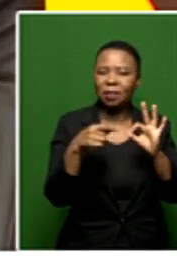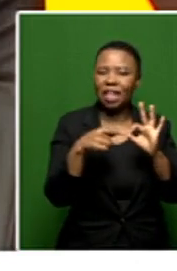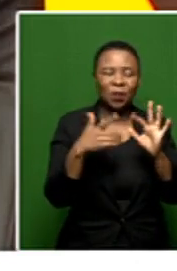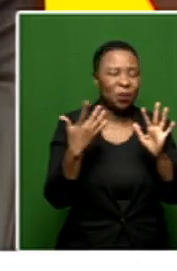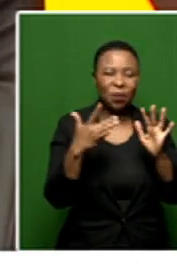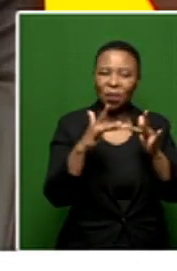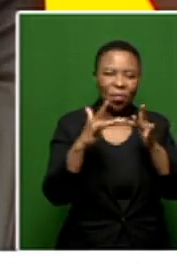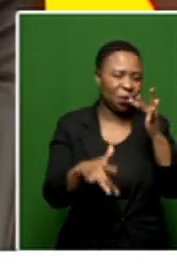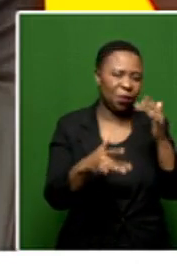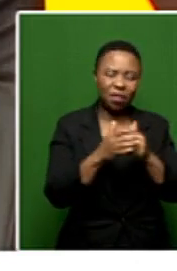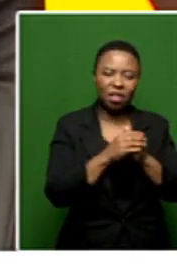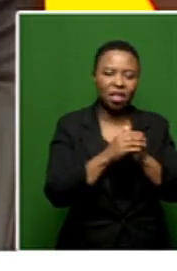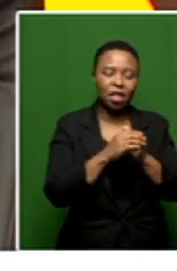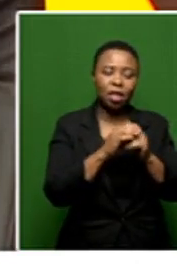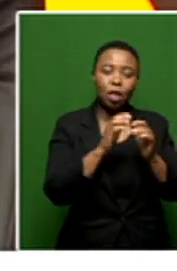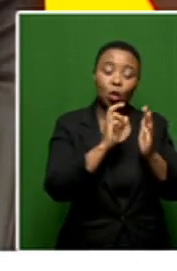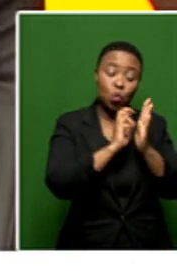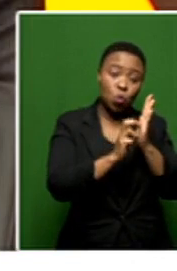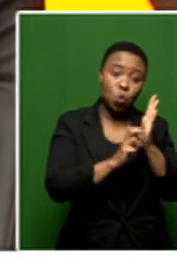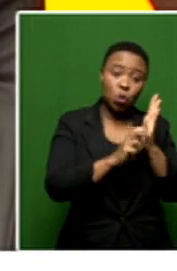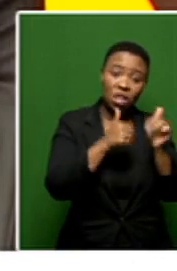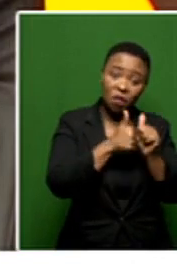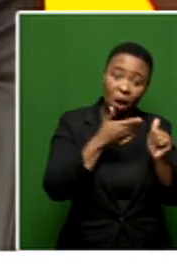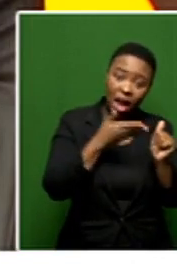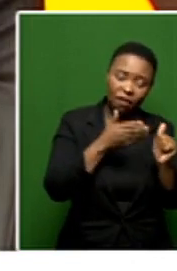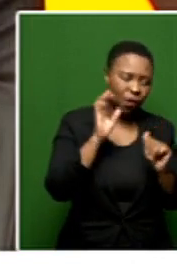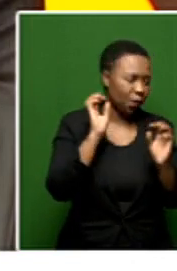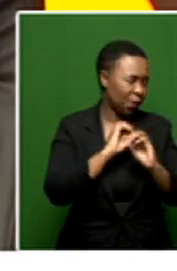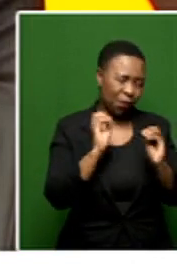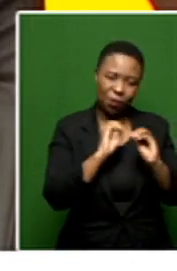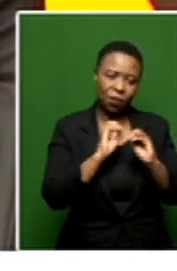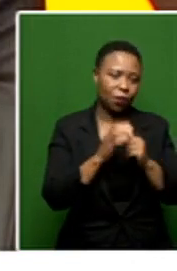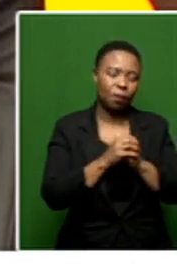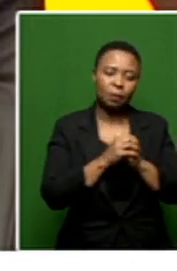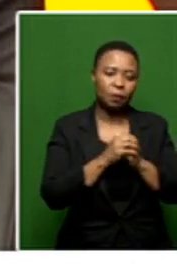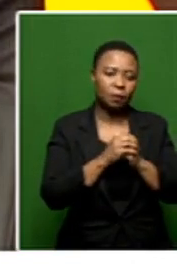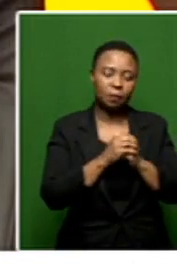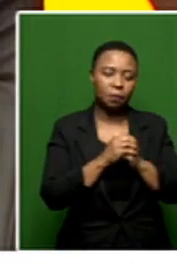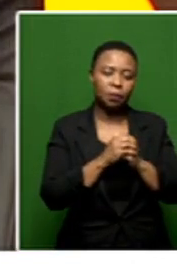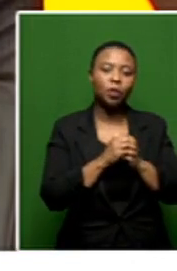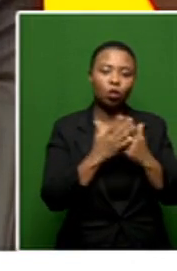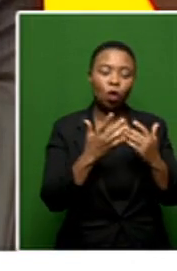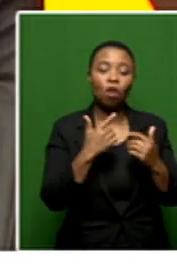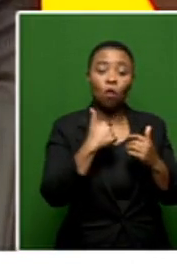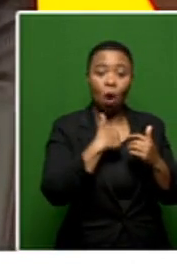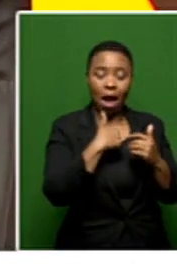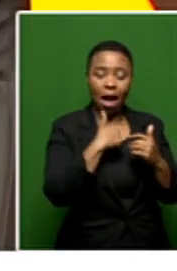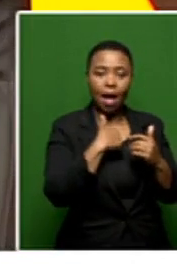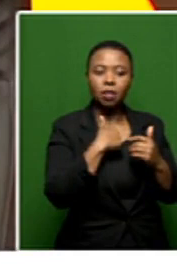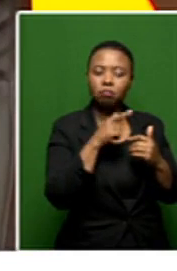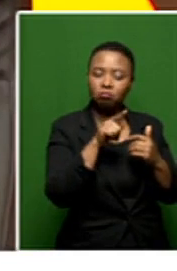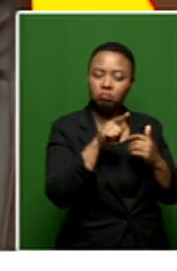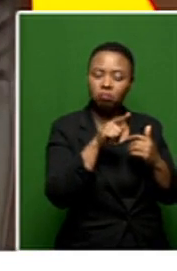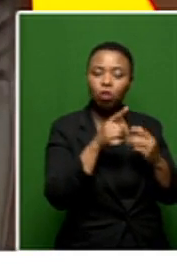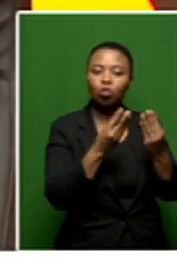loose, no principle, that is based on instantaneous gratification. So in order for us to be able to deal with this